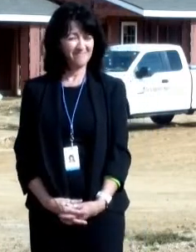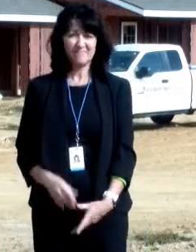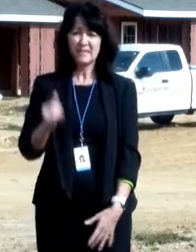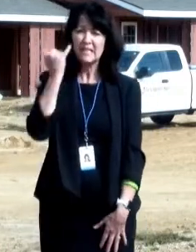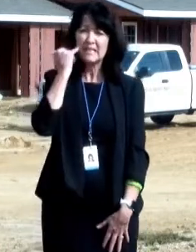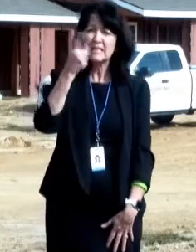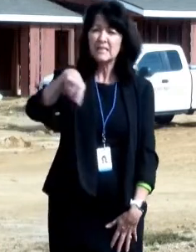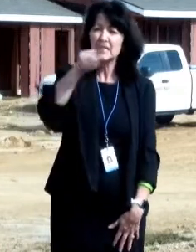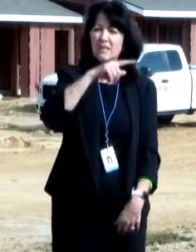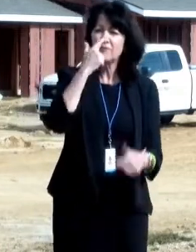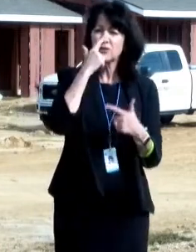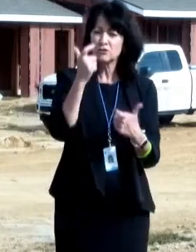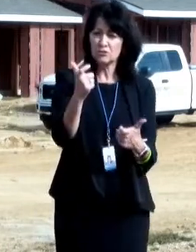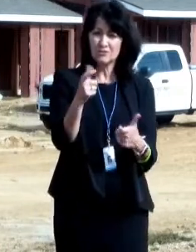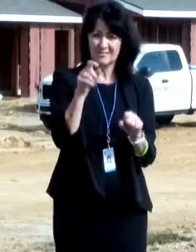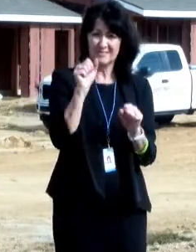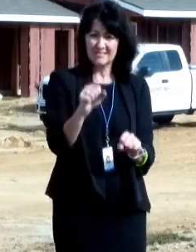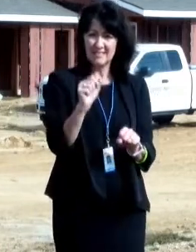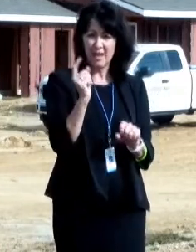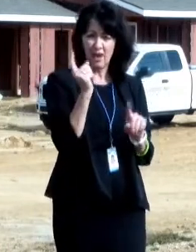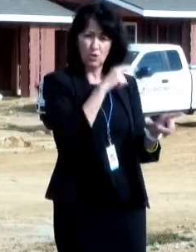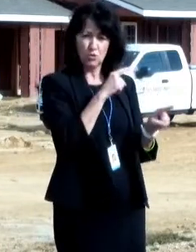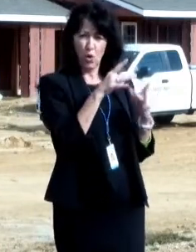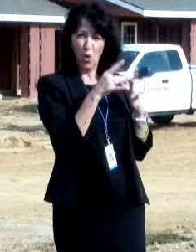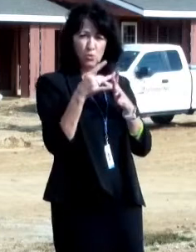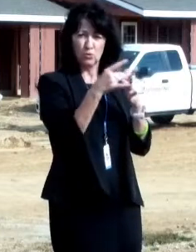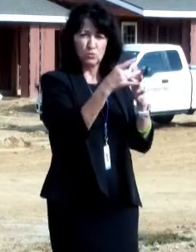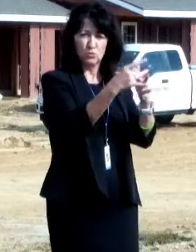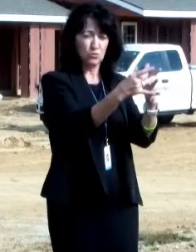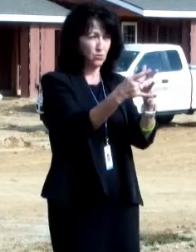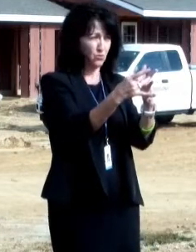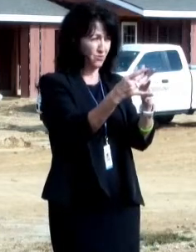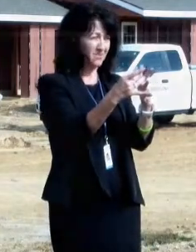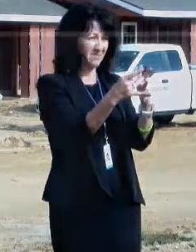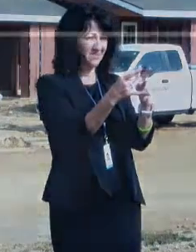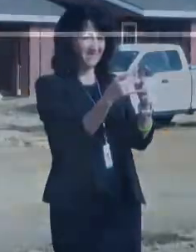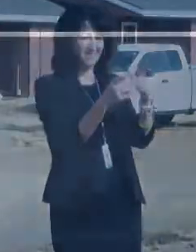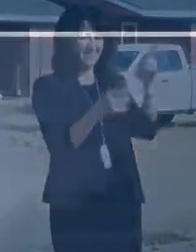If you're interested in taking a hard hat tour, who's leading that? Jeff?